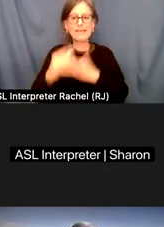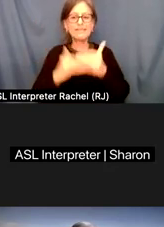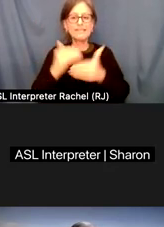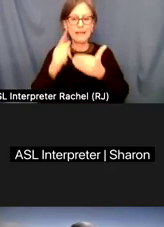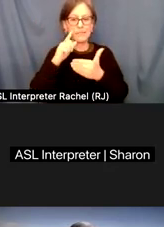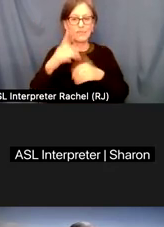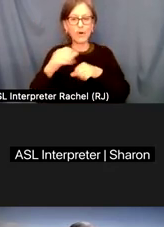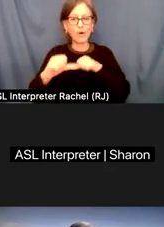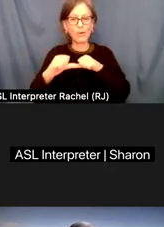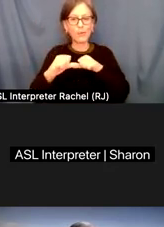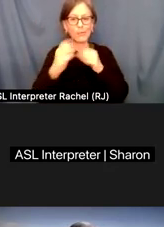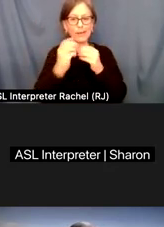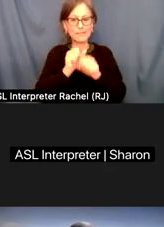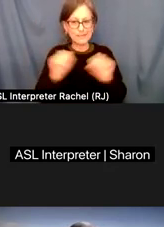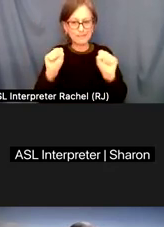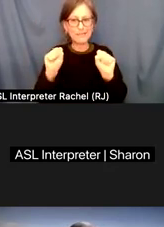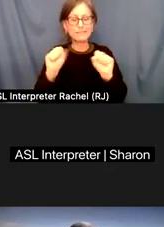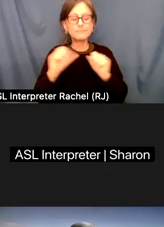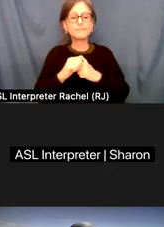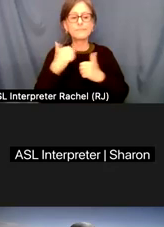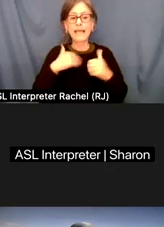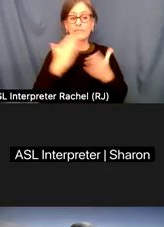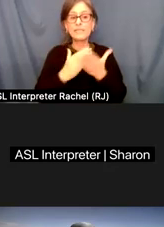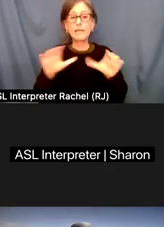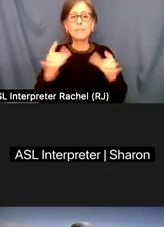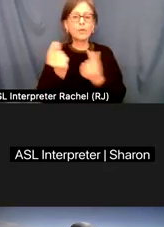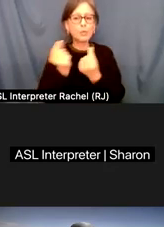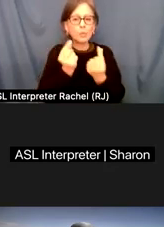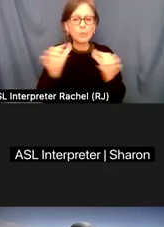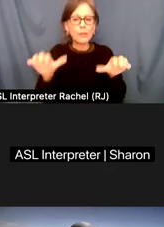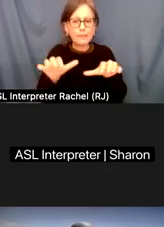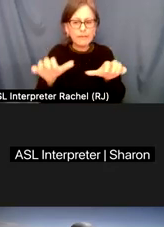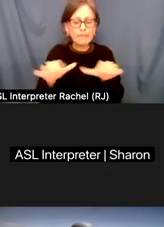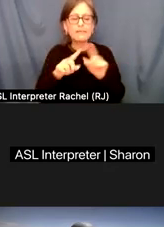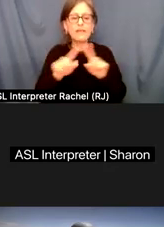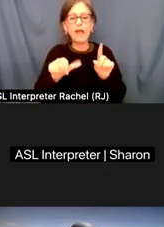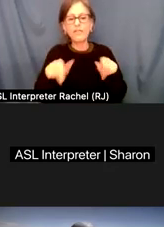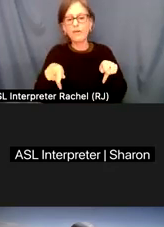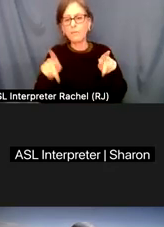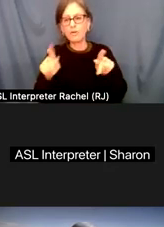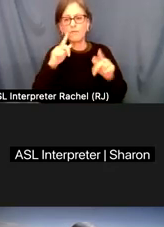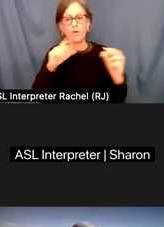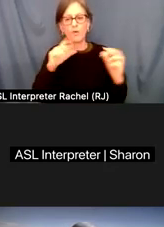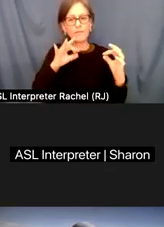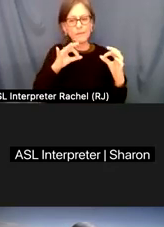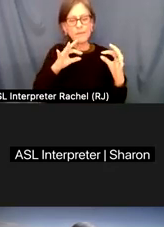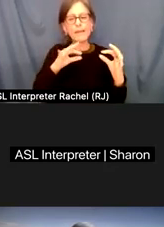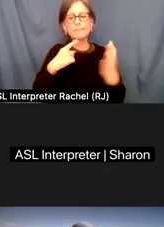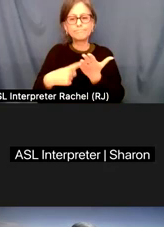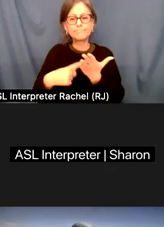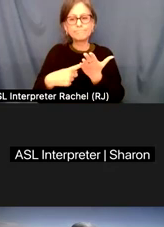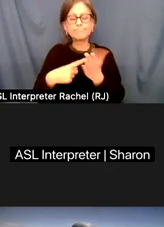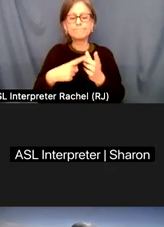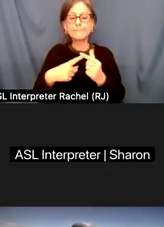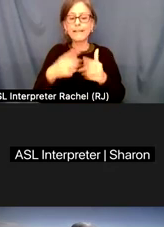safety. We'll also have some activities and opportunities, as Mark's mentioned, for feedbacks. And then at the end,